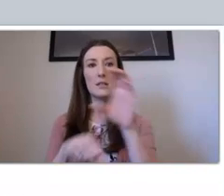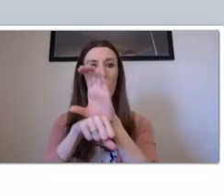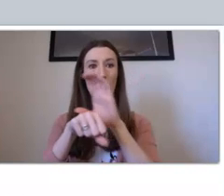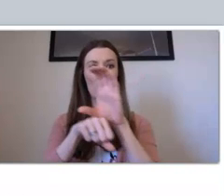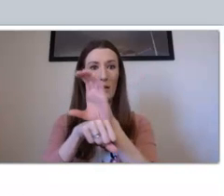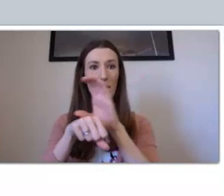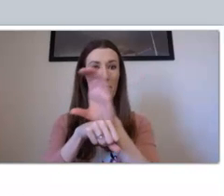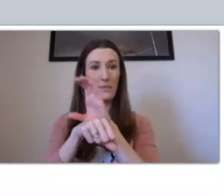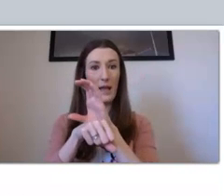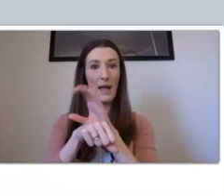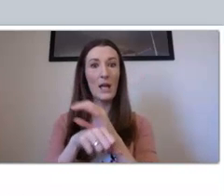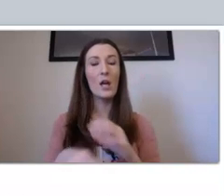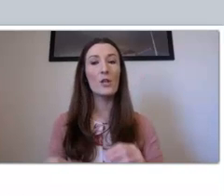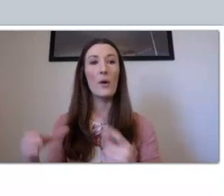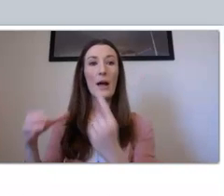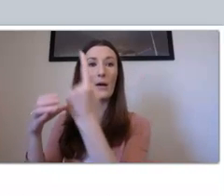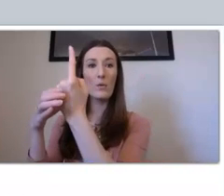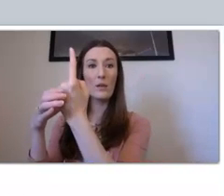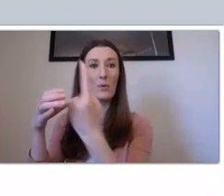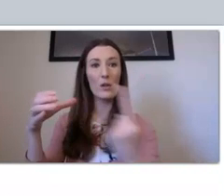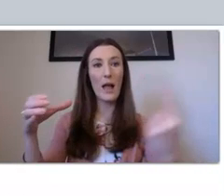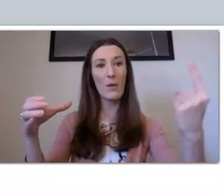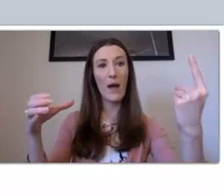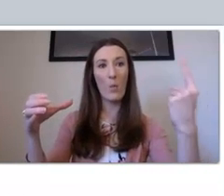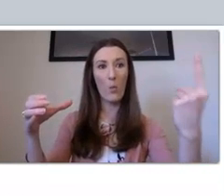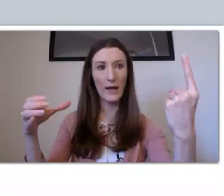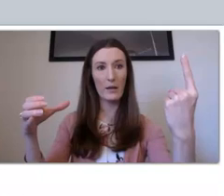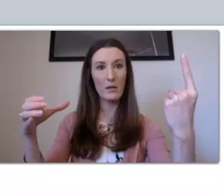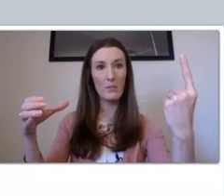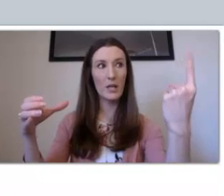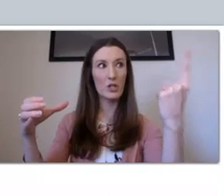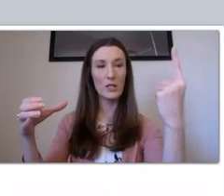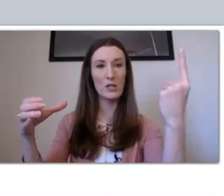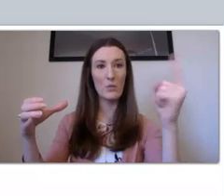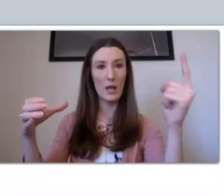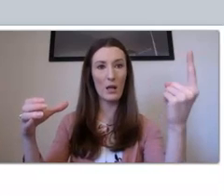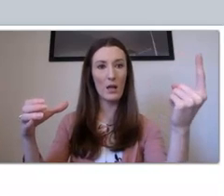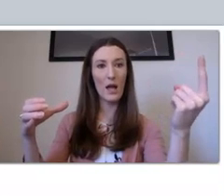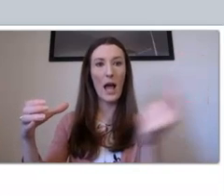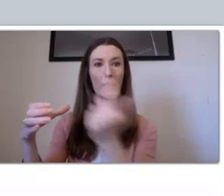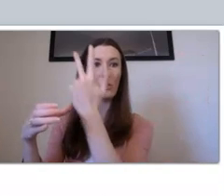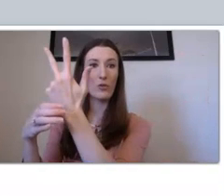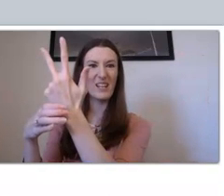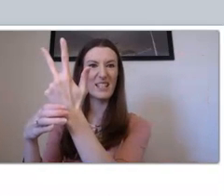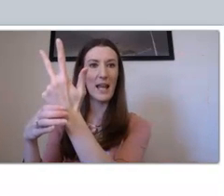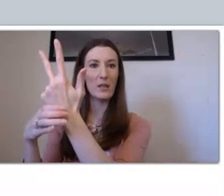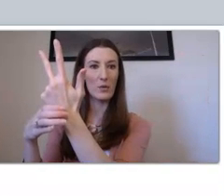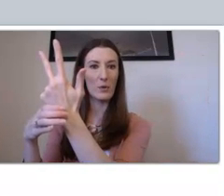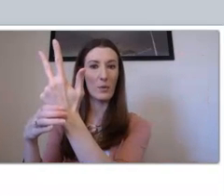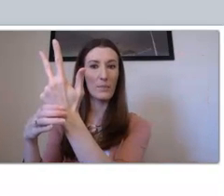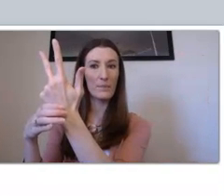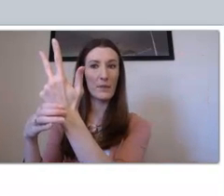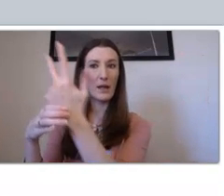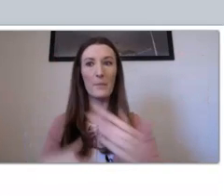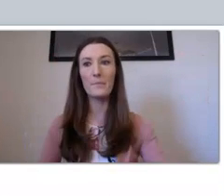addicted to chocolate. Okay. So I only pull out that 1. because she's unique. And then the 3 stay in the